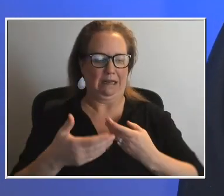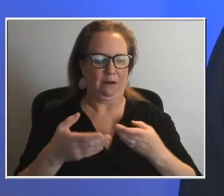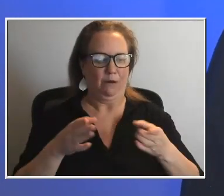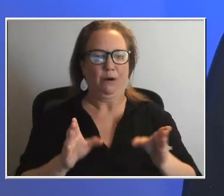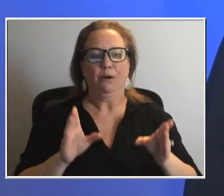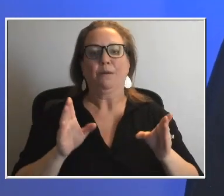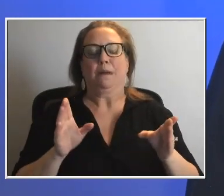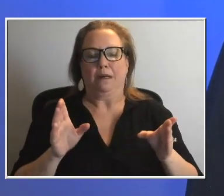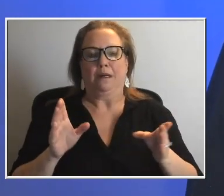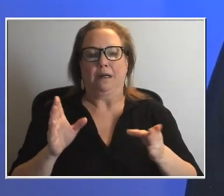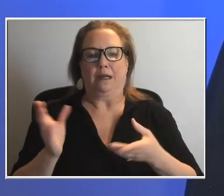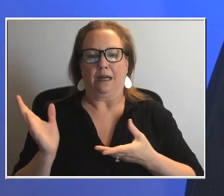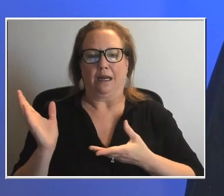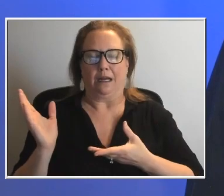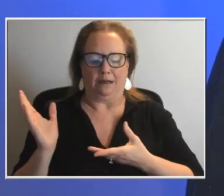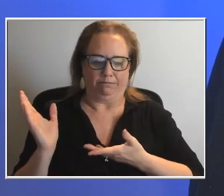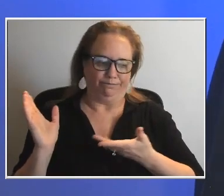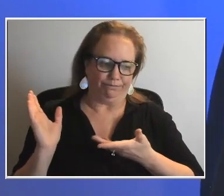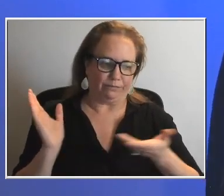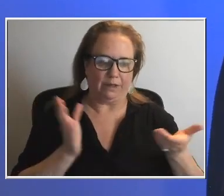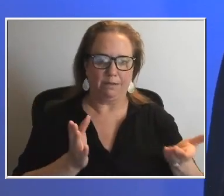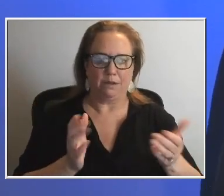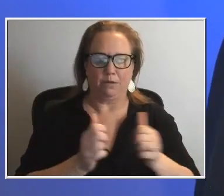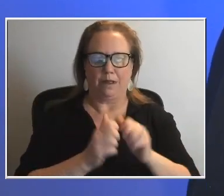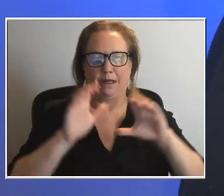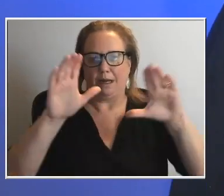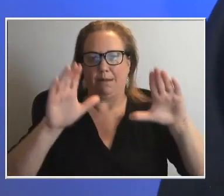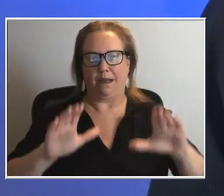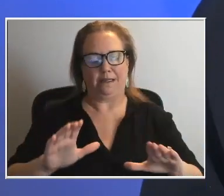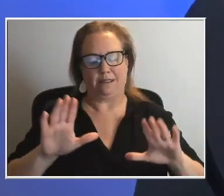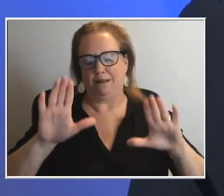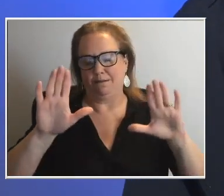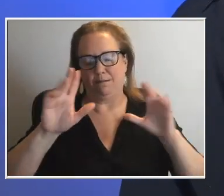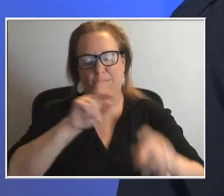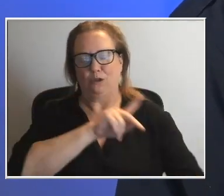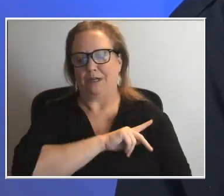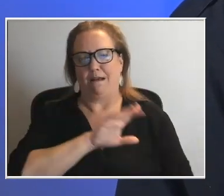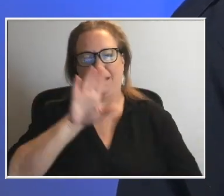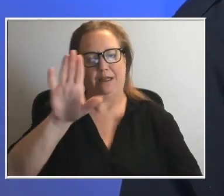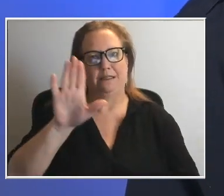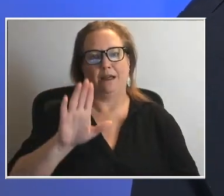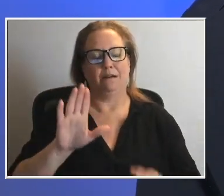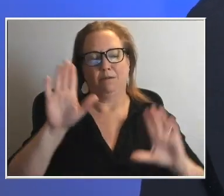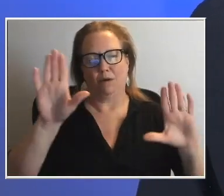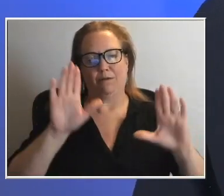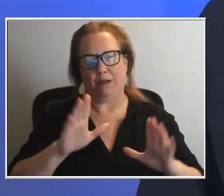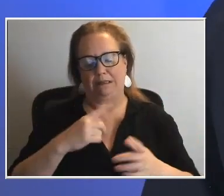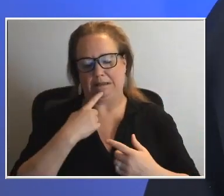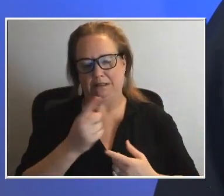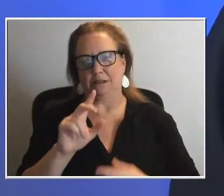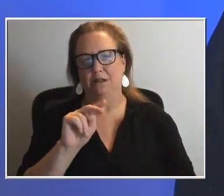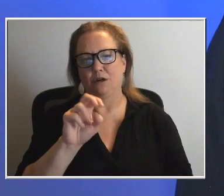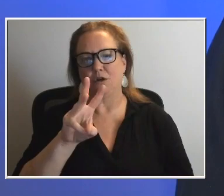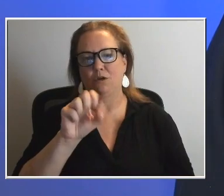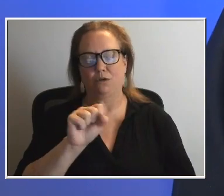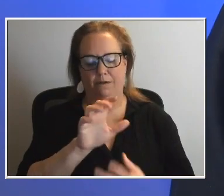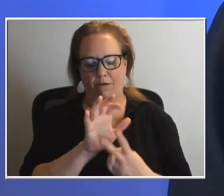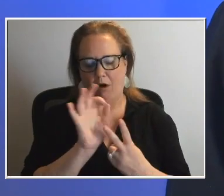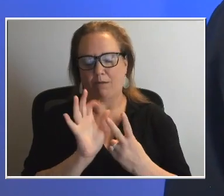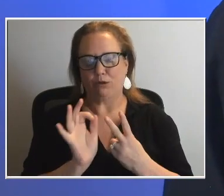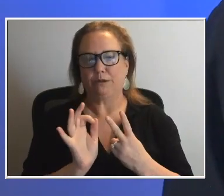he brings it to us with an amazing bedside manner, and delivers the news of what the options are, and